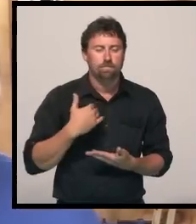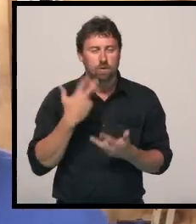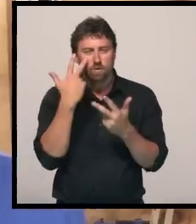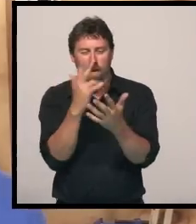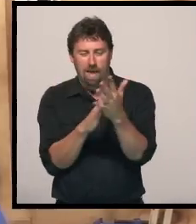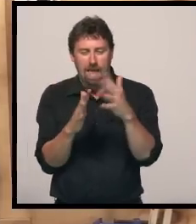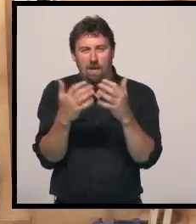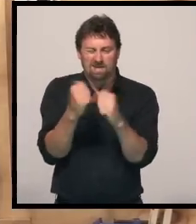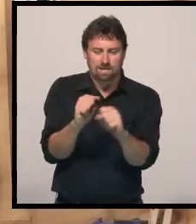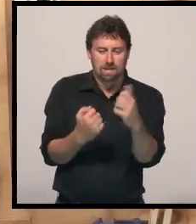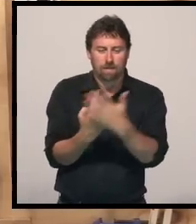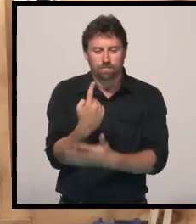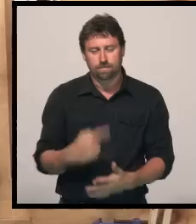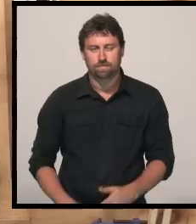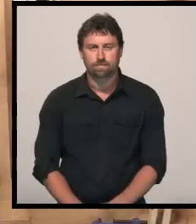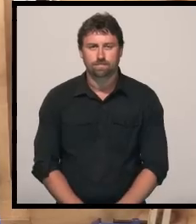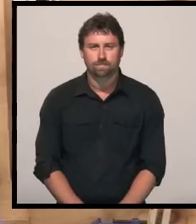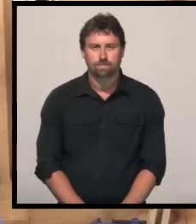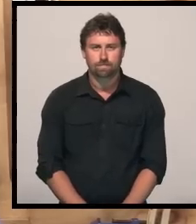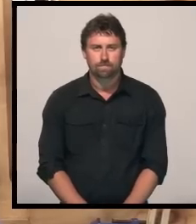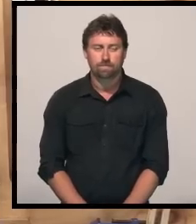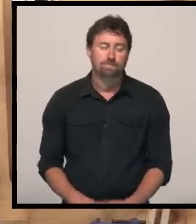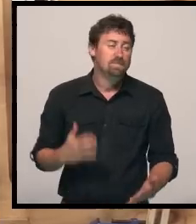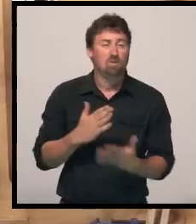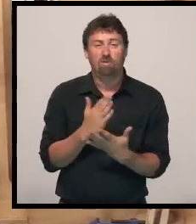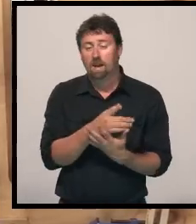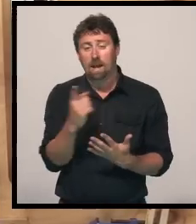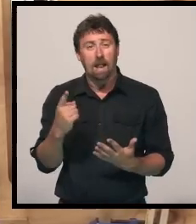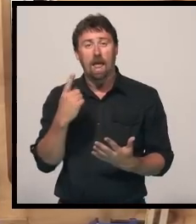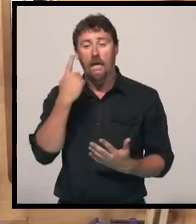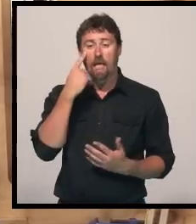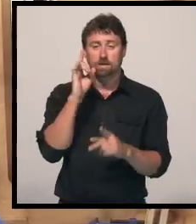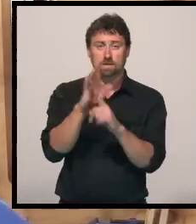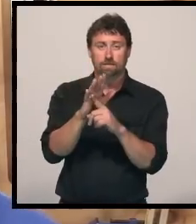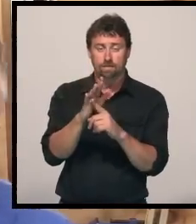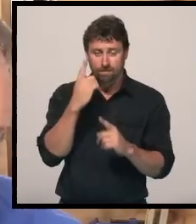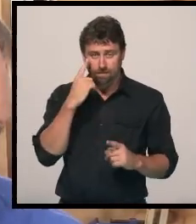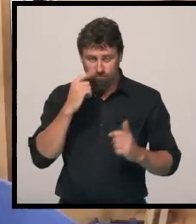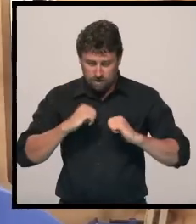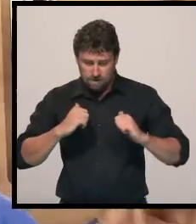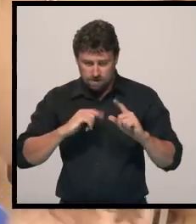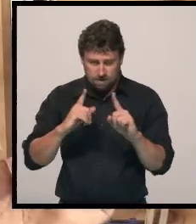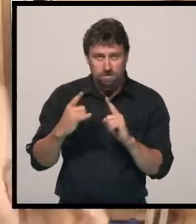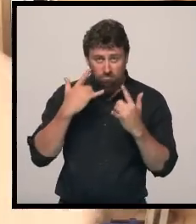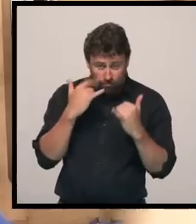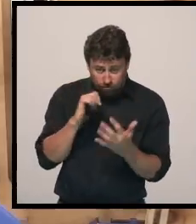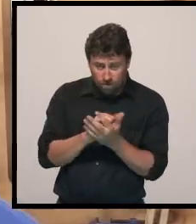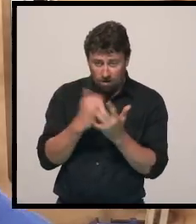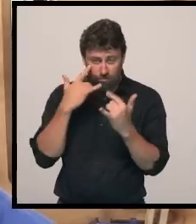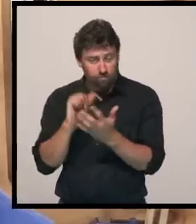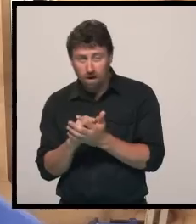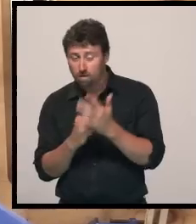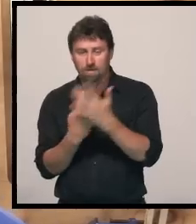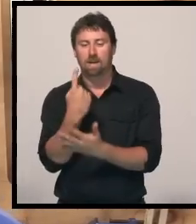that. In many cases, and this is a trial and error job, it's one thickness of veneer, which is about 0.7 of a